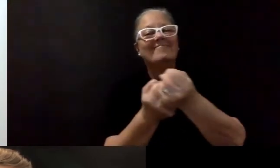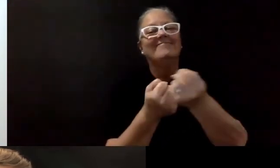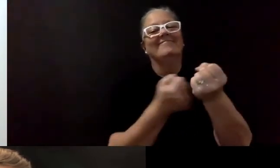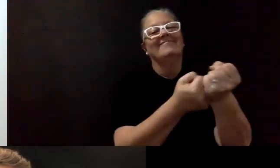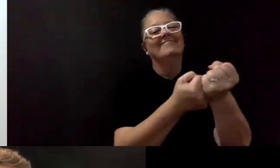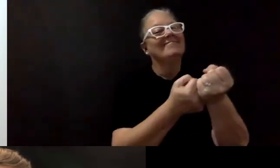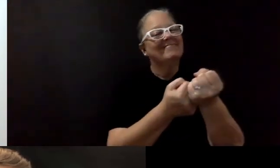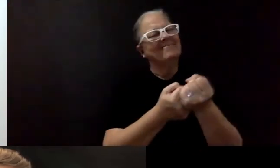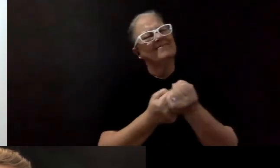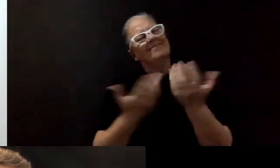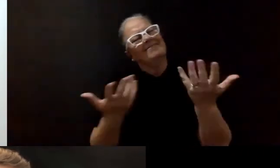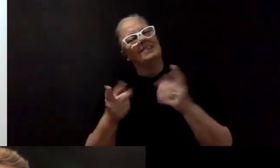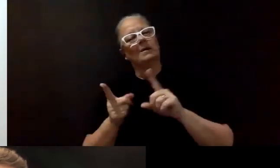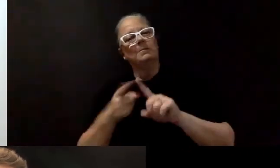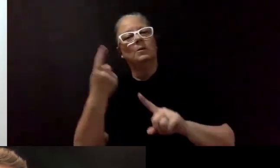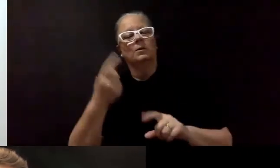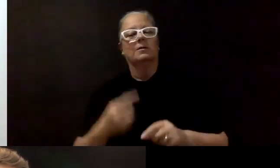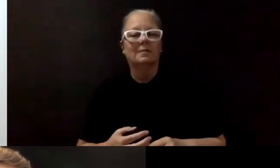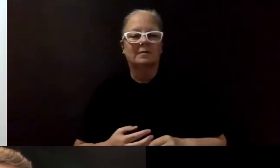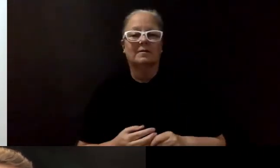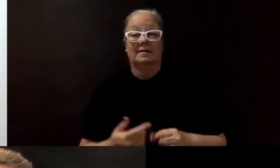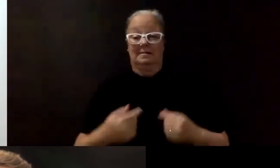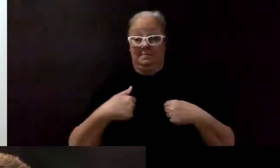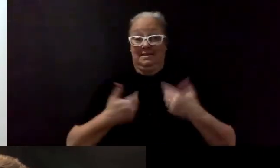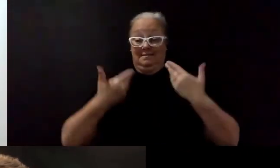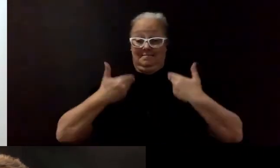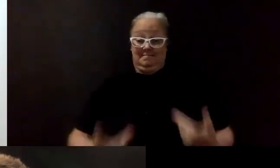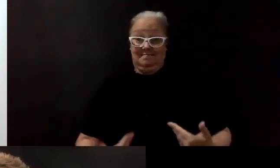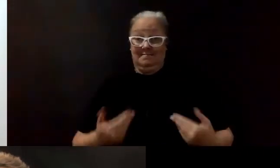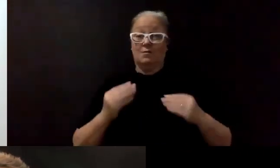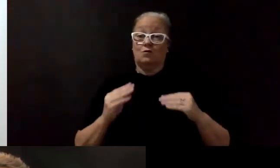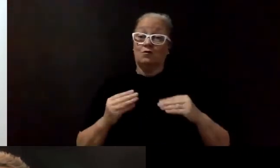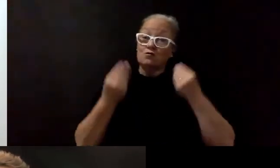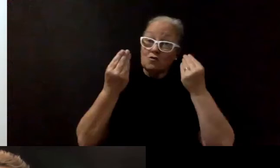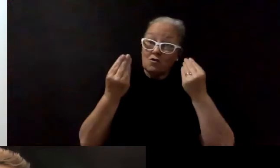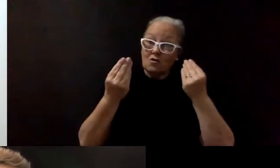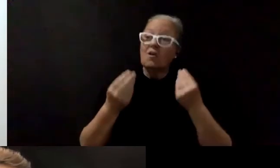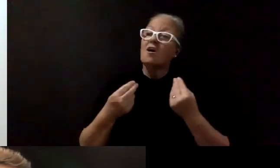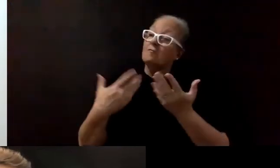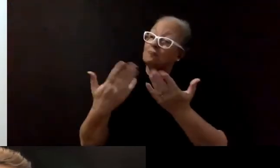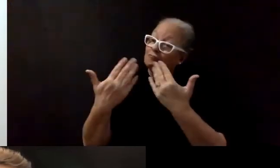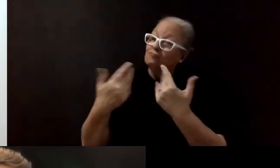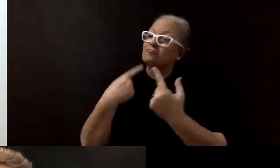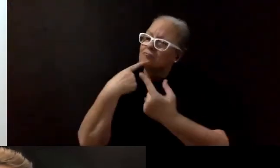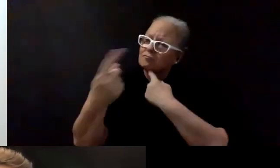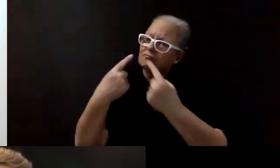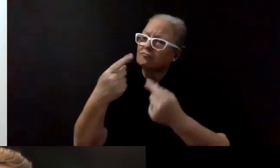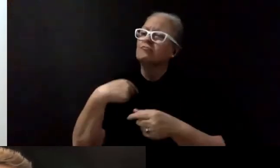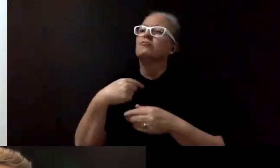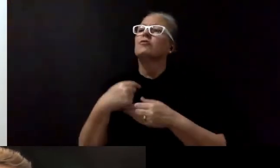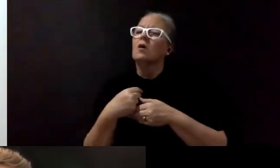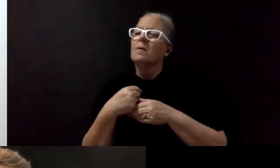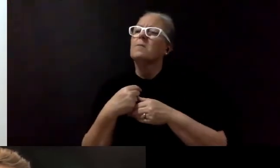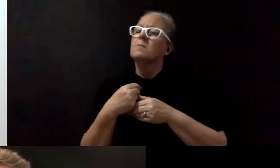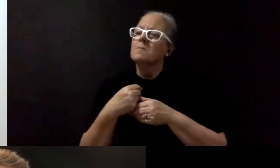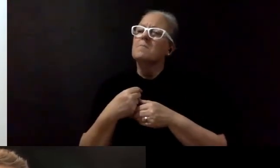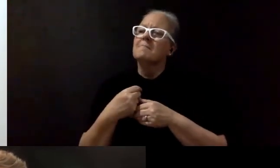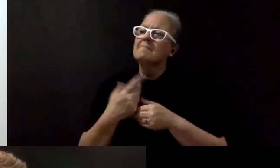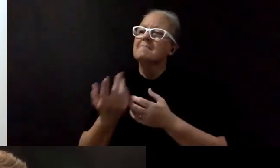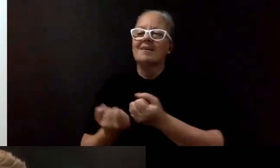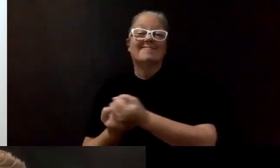just a person for other people to talk to, and just listening to the people that we work with, I think is really, really